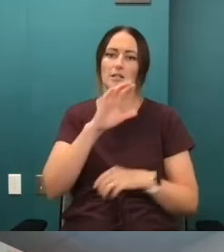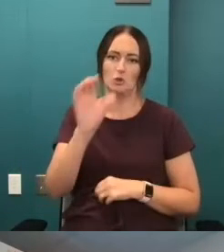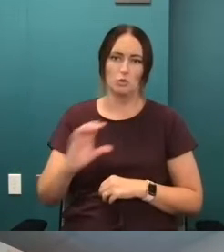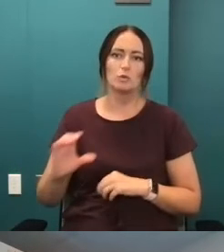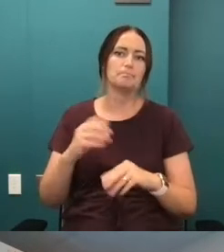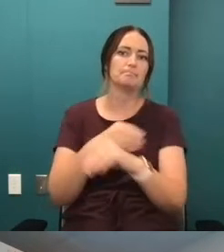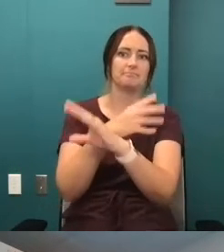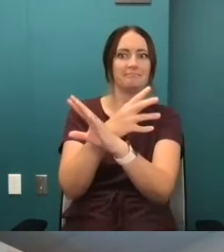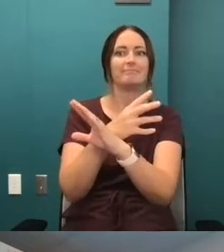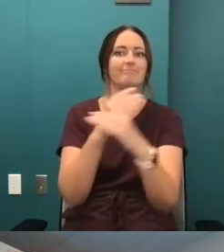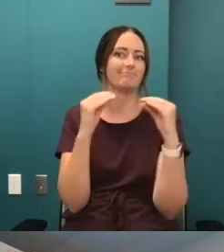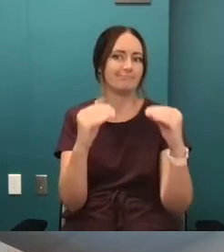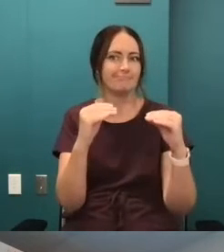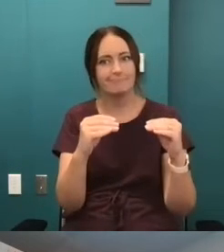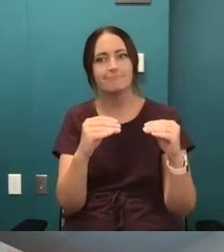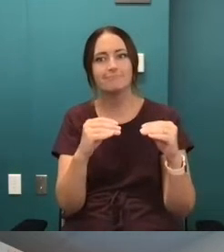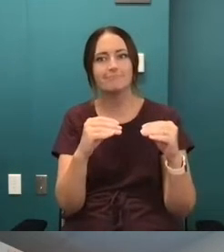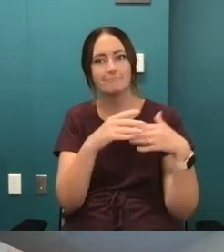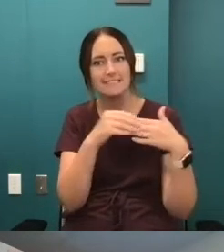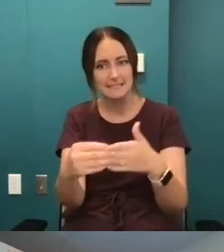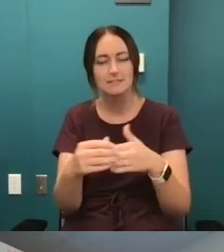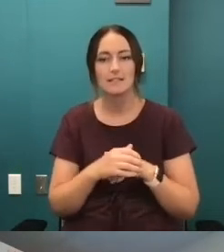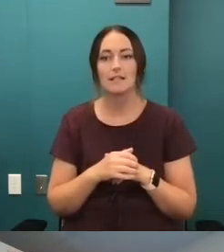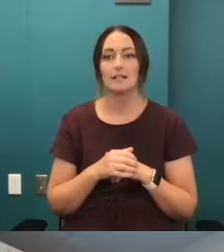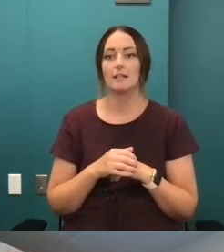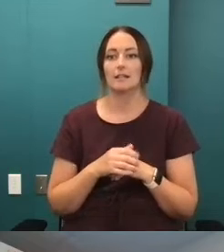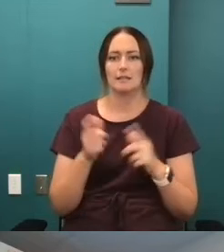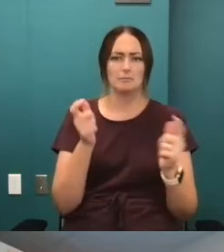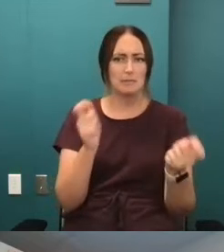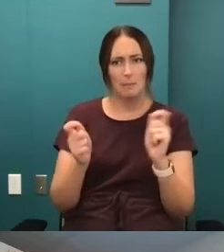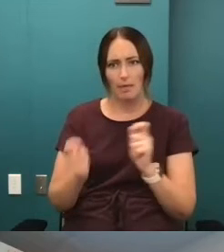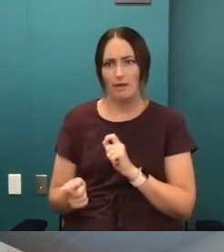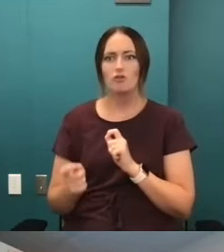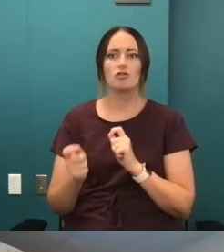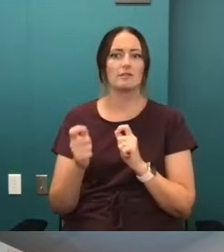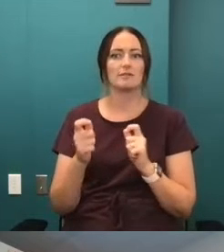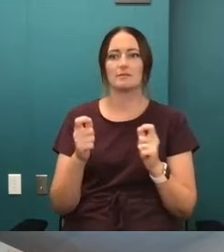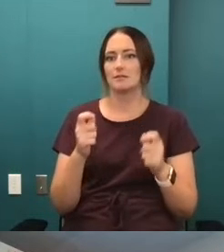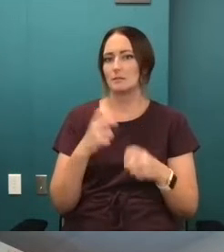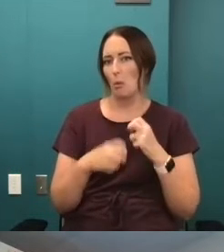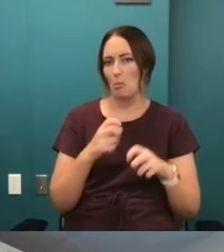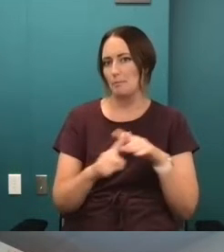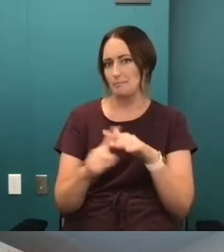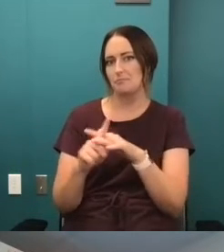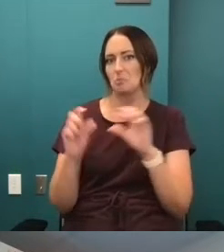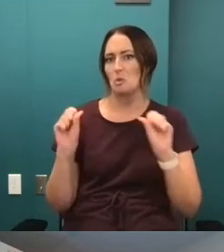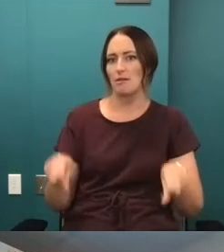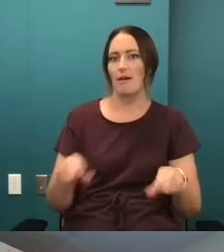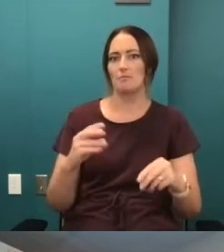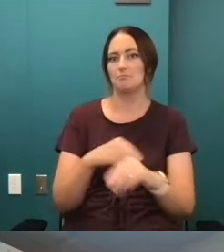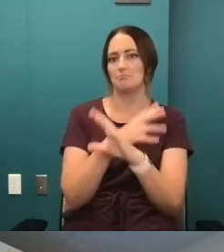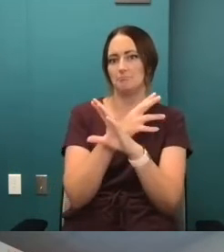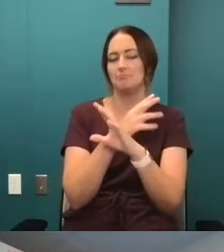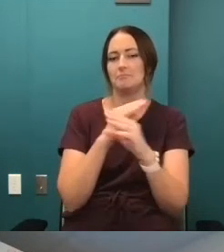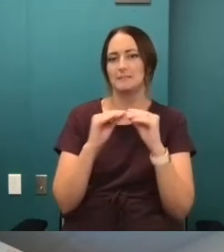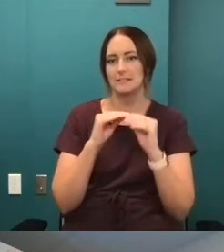that. Like button manipulations and difficulties, things like that.